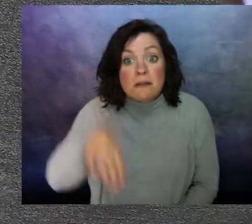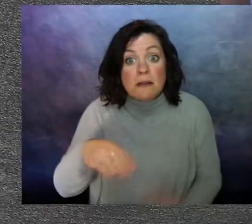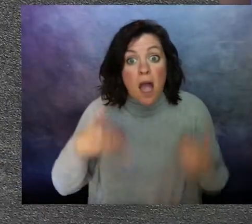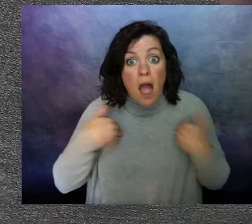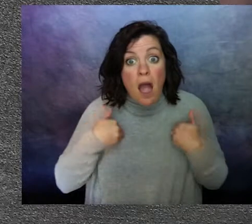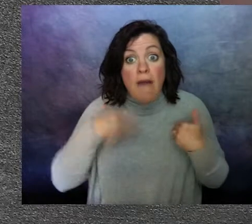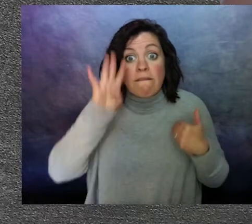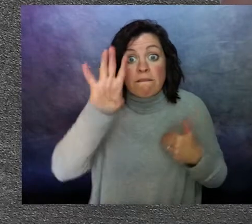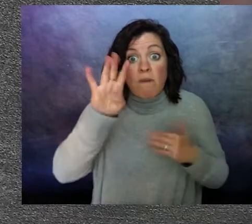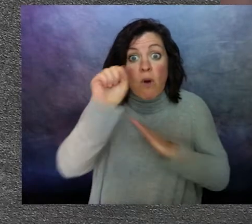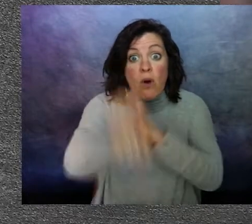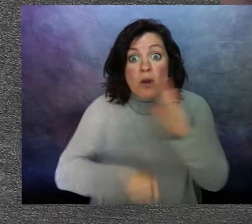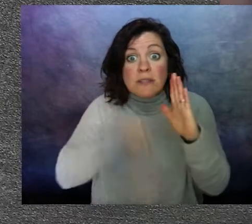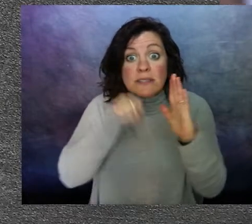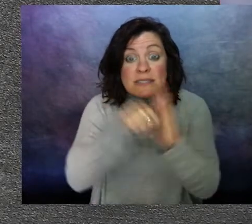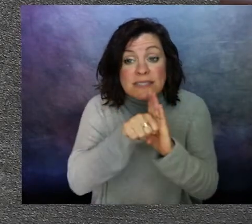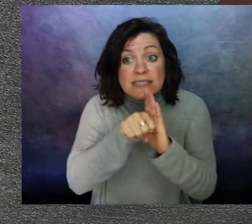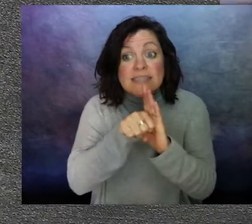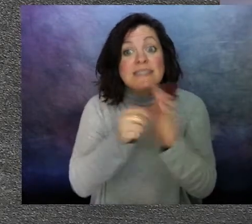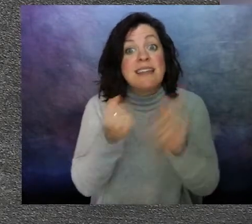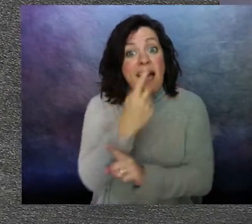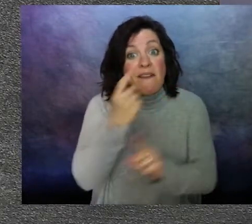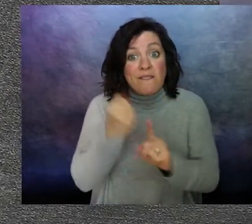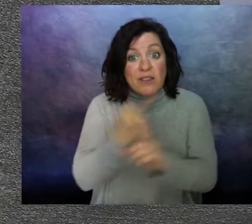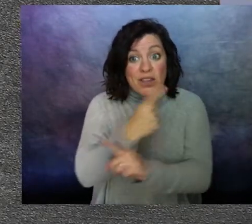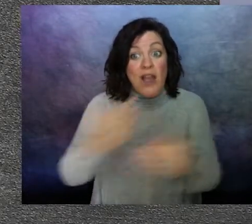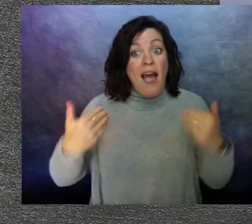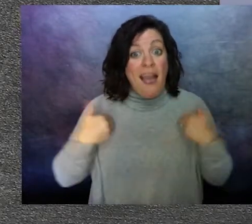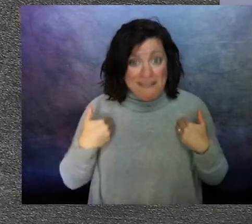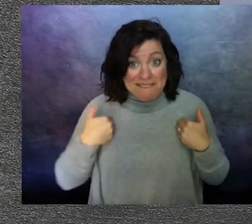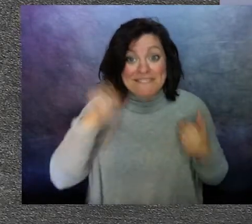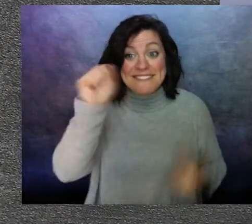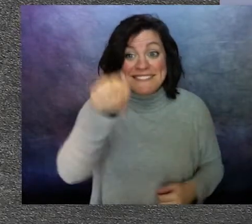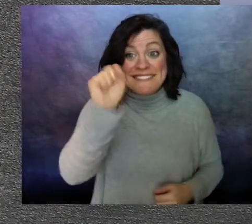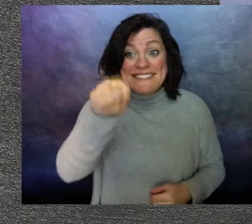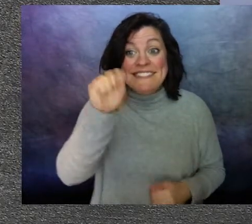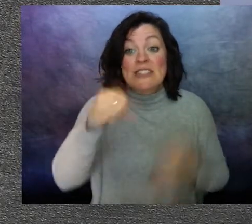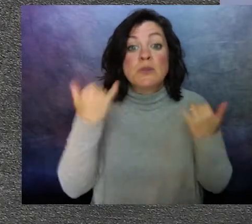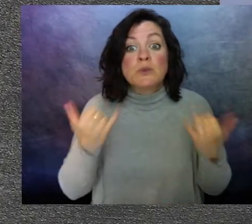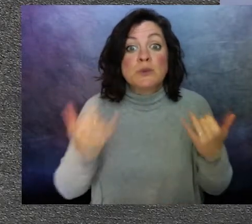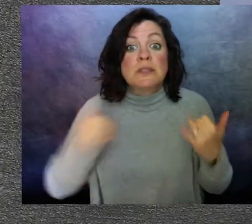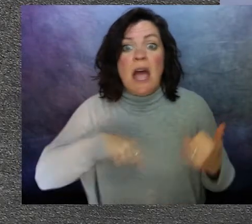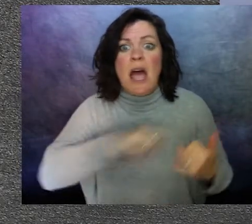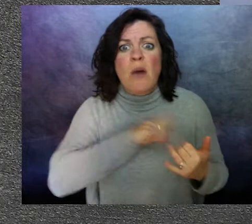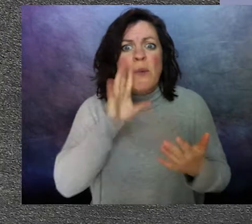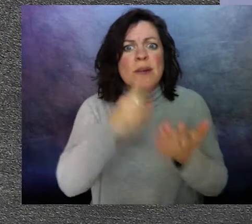There are four seasons in every year, but today we are...